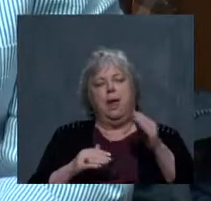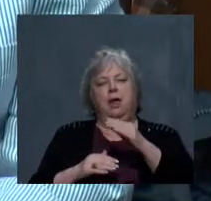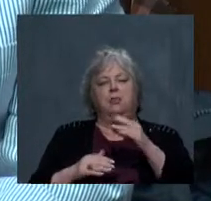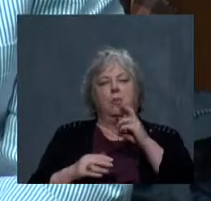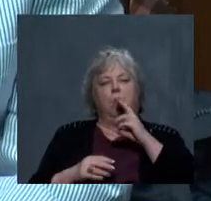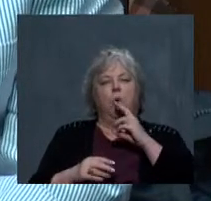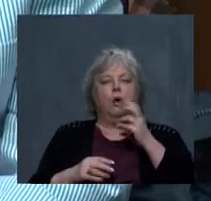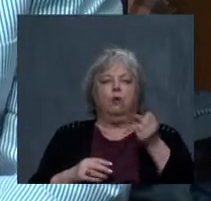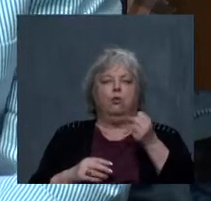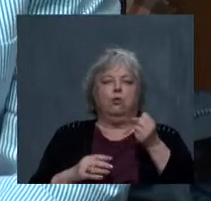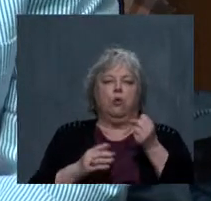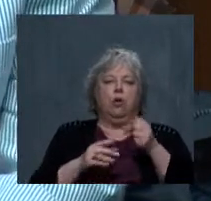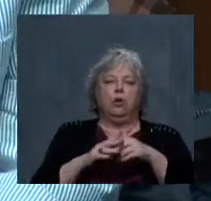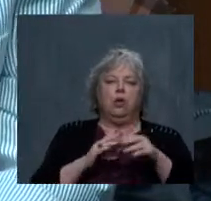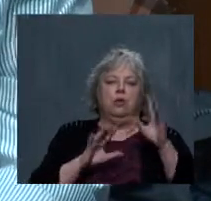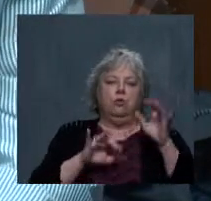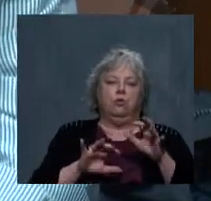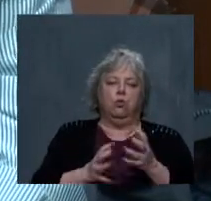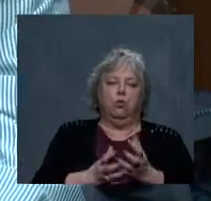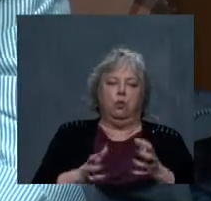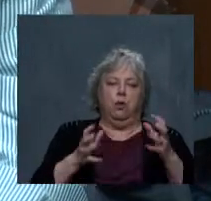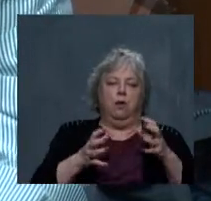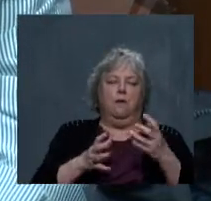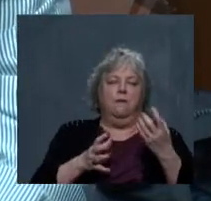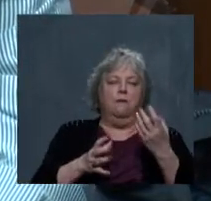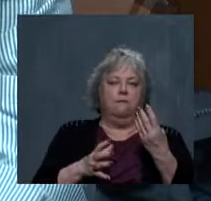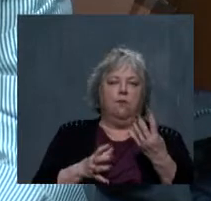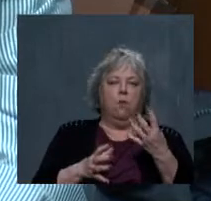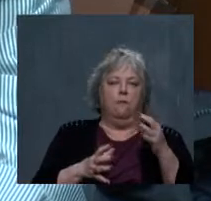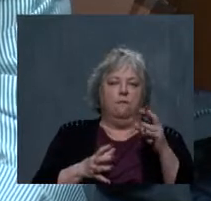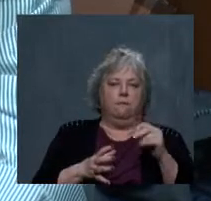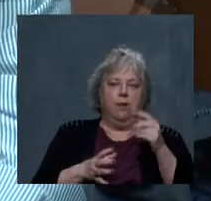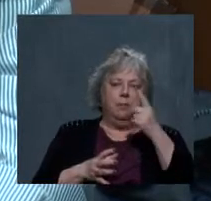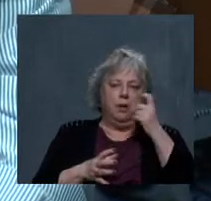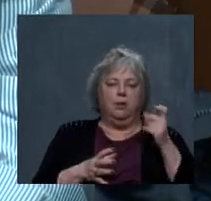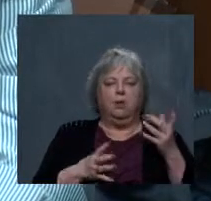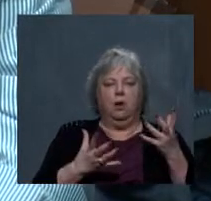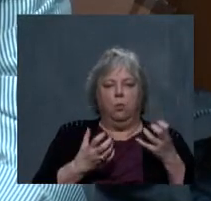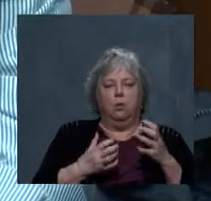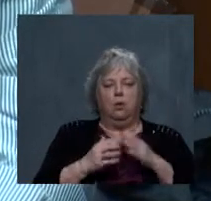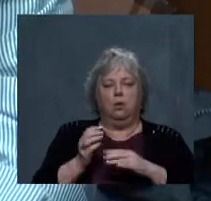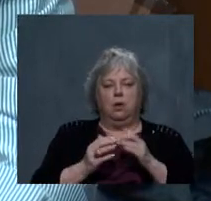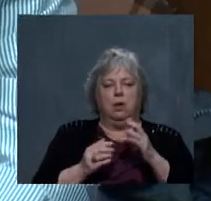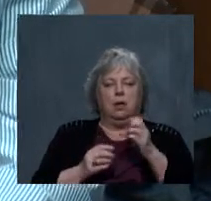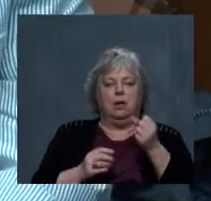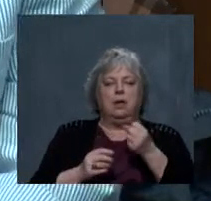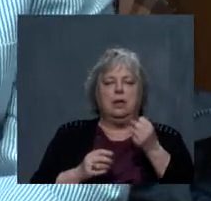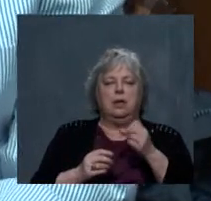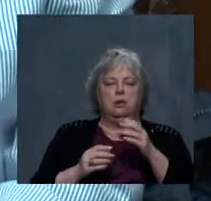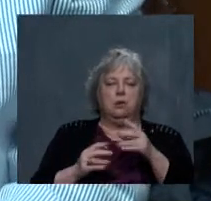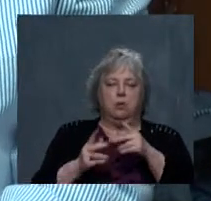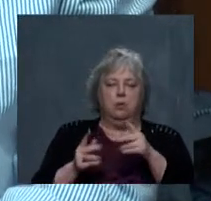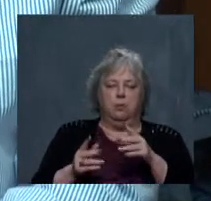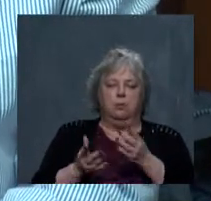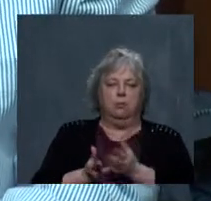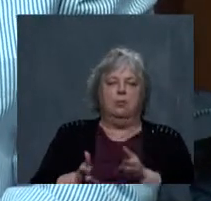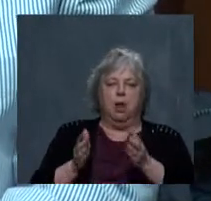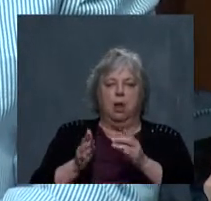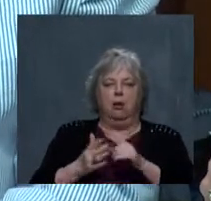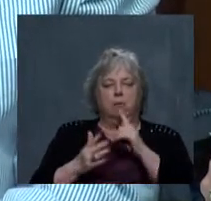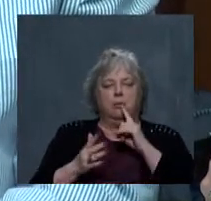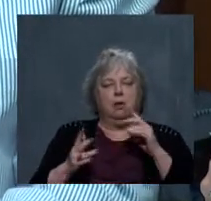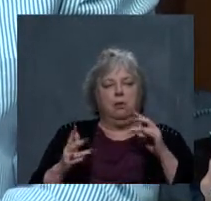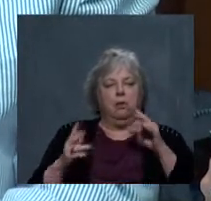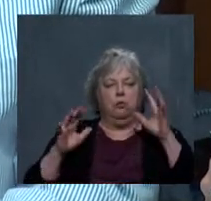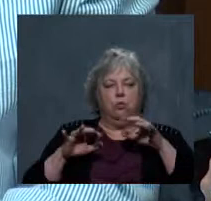elevation in the stormwater detention pond of 4 feet due to the applicant's desire to construct detention ponds which can drain